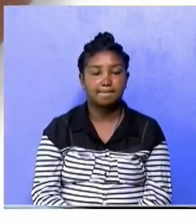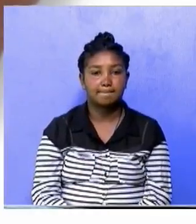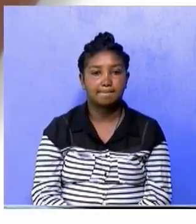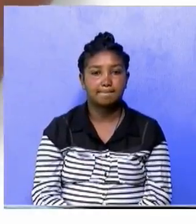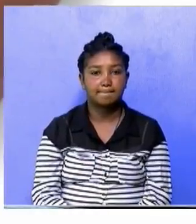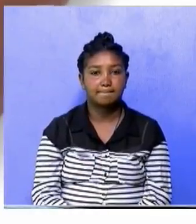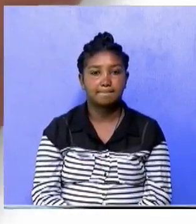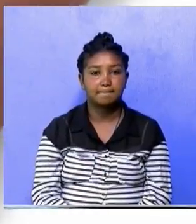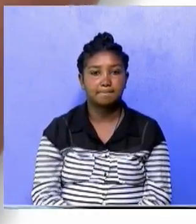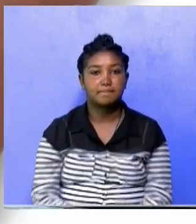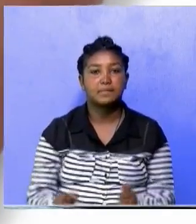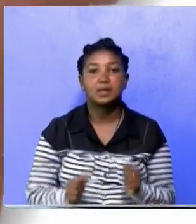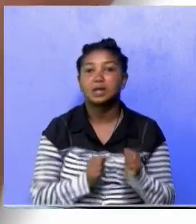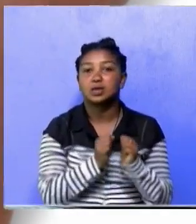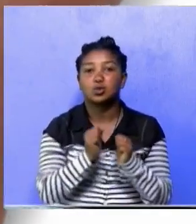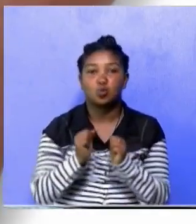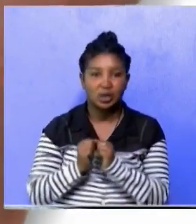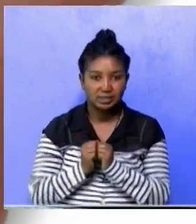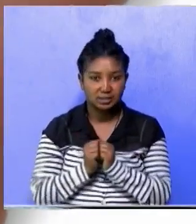with